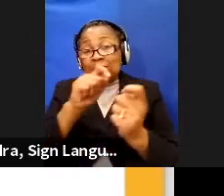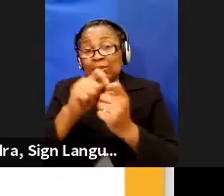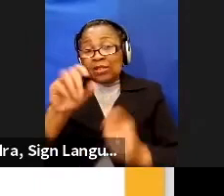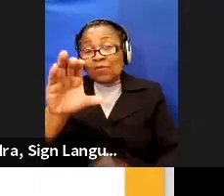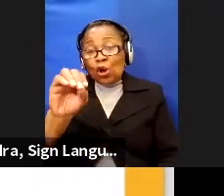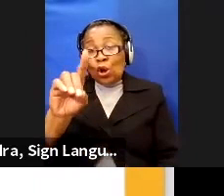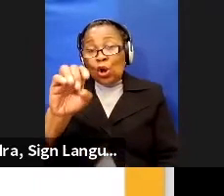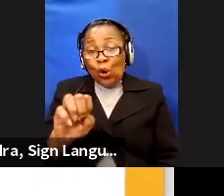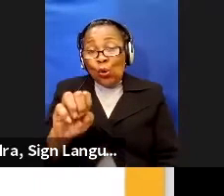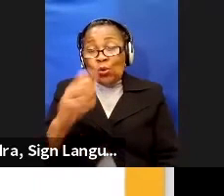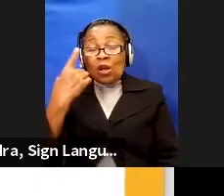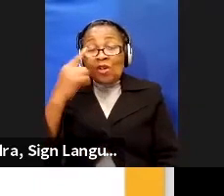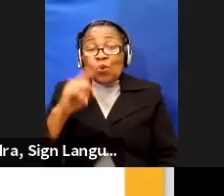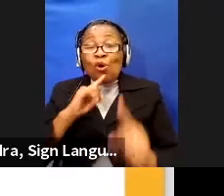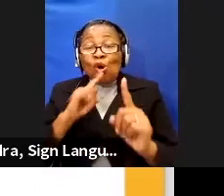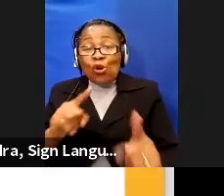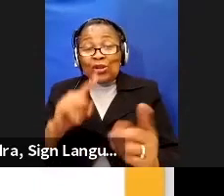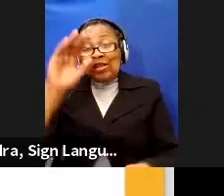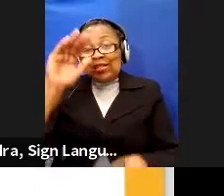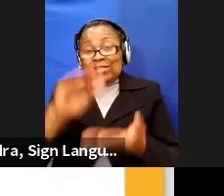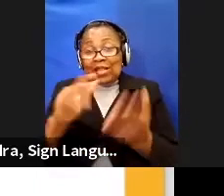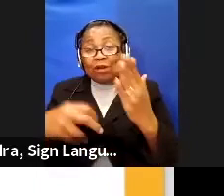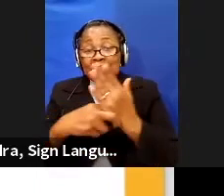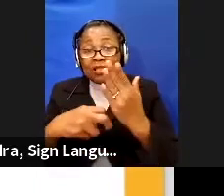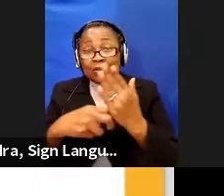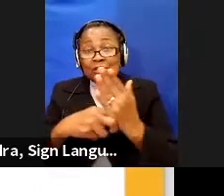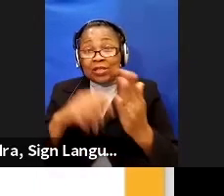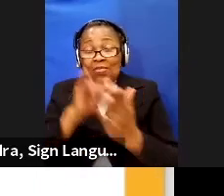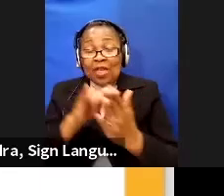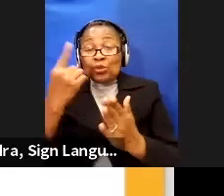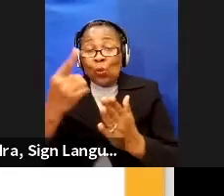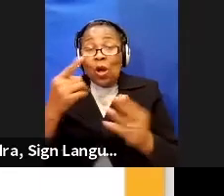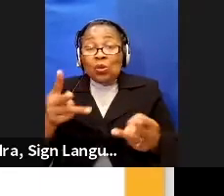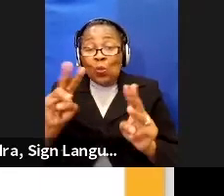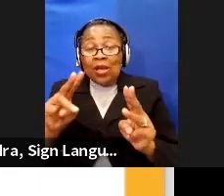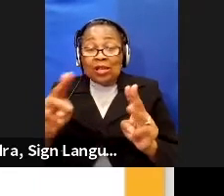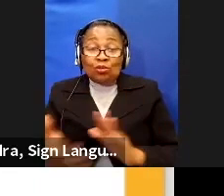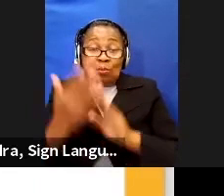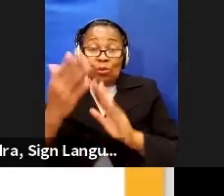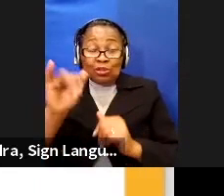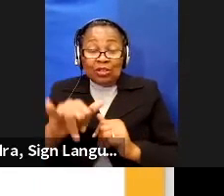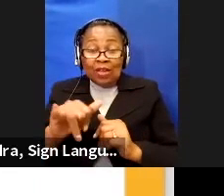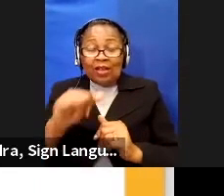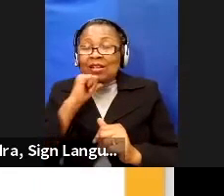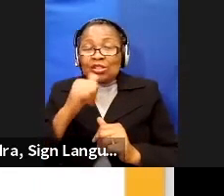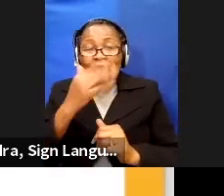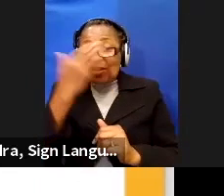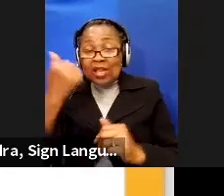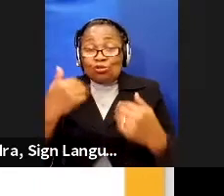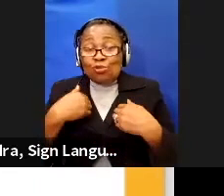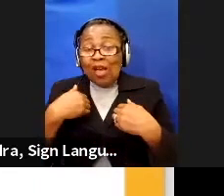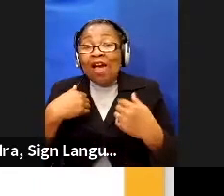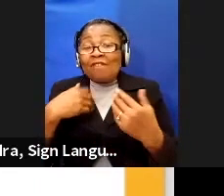ordering discounted tickets. So that's one way that you can approach that also. Don't forget to have a policy about